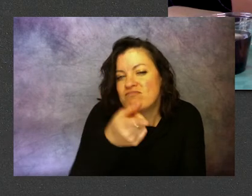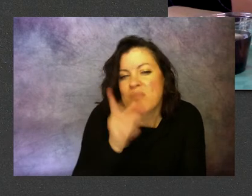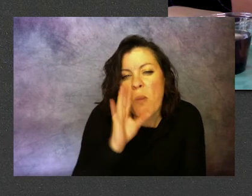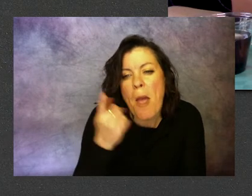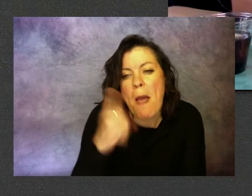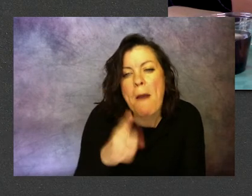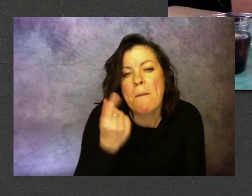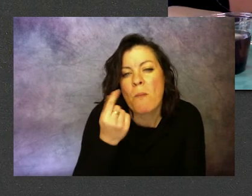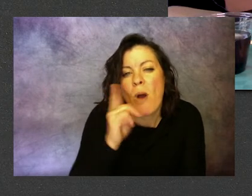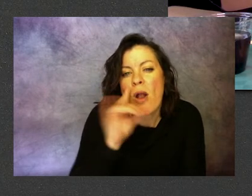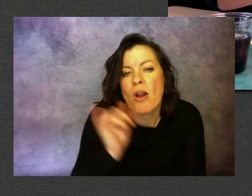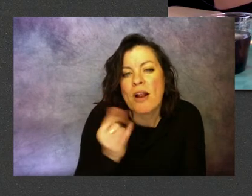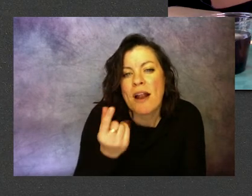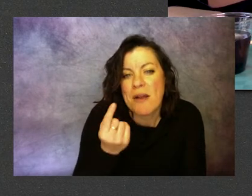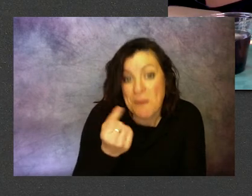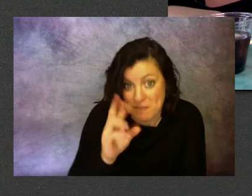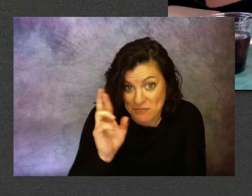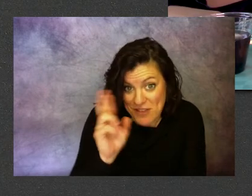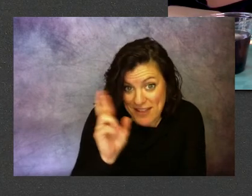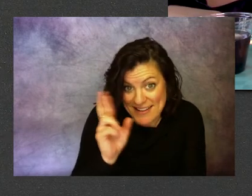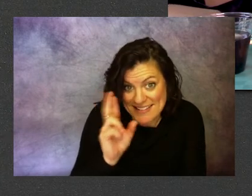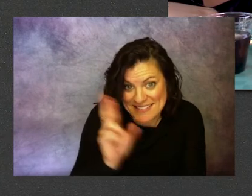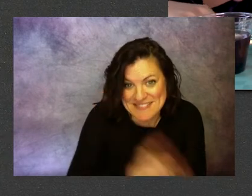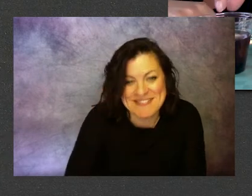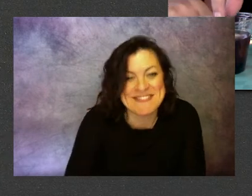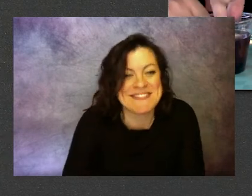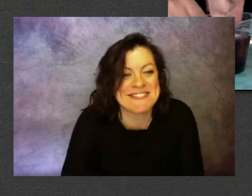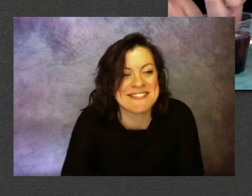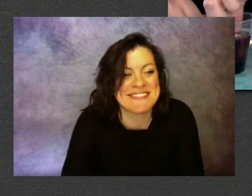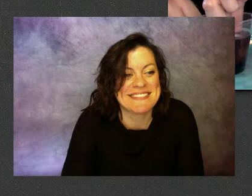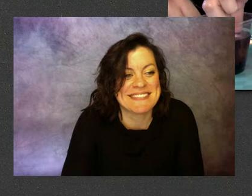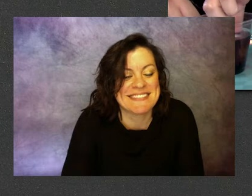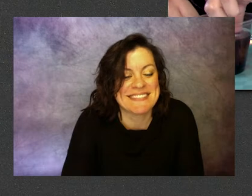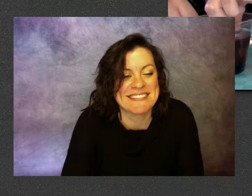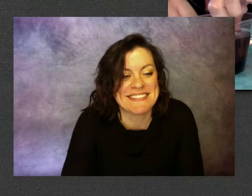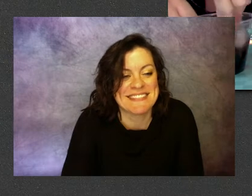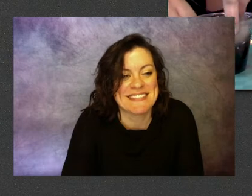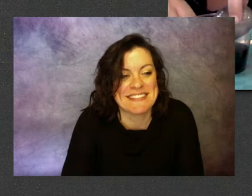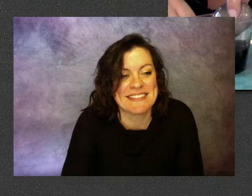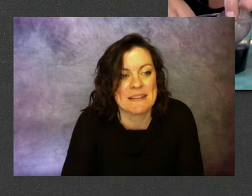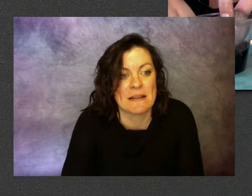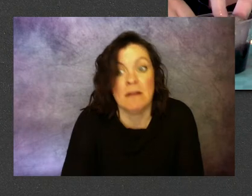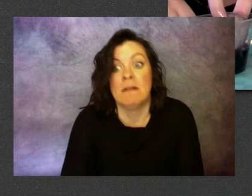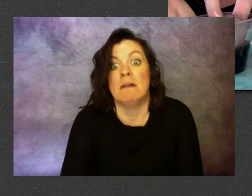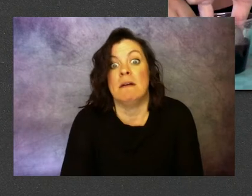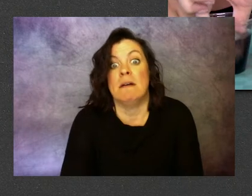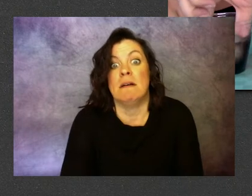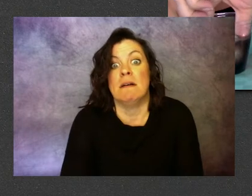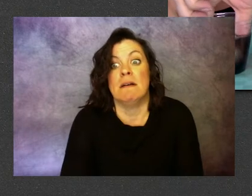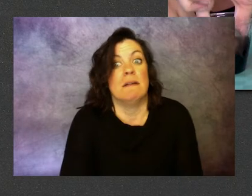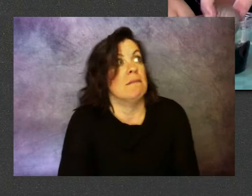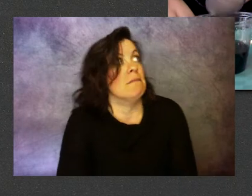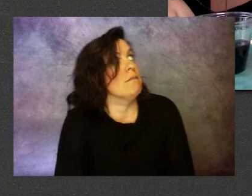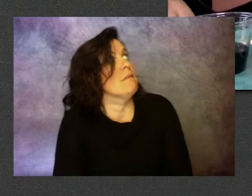Kind of wondering, are you ready to see? You ready to see? Let's see what happened to this egg. Oh